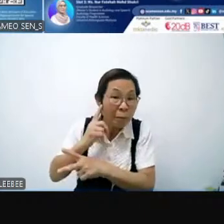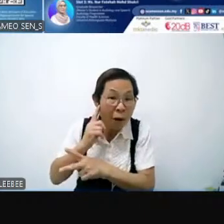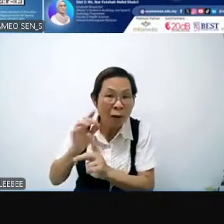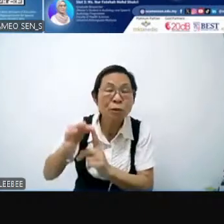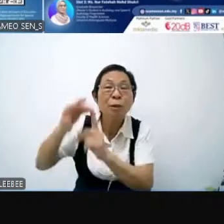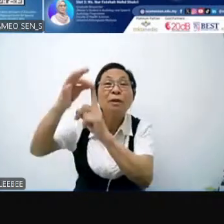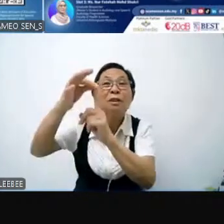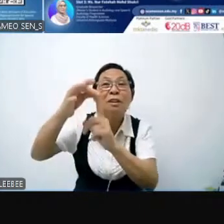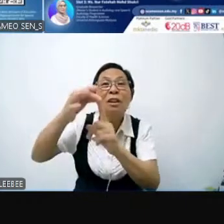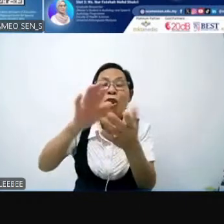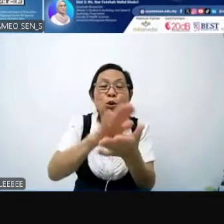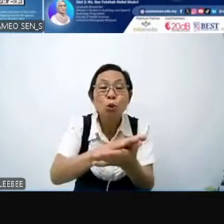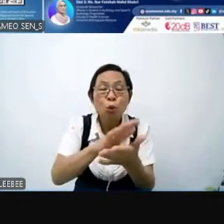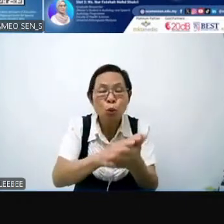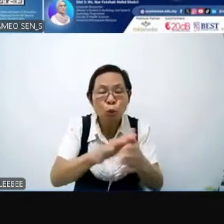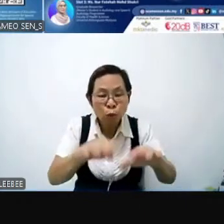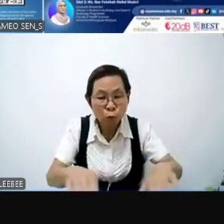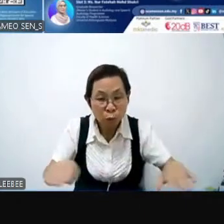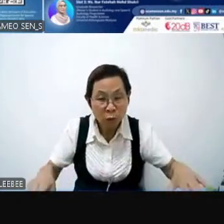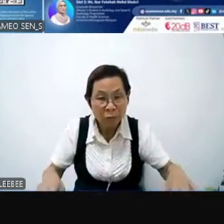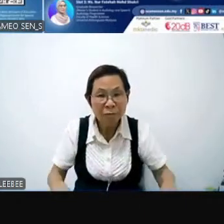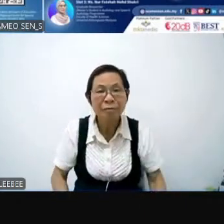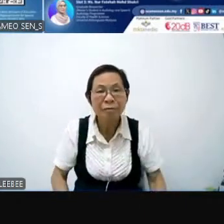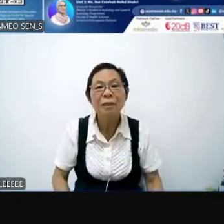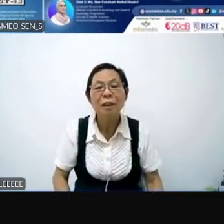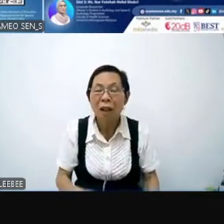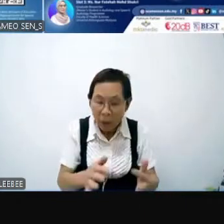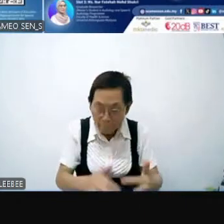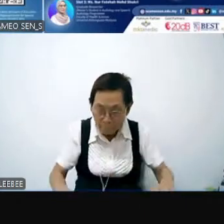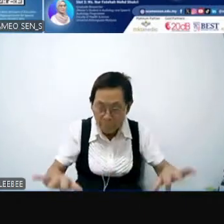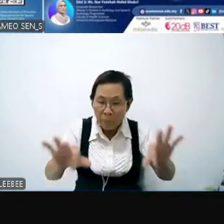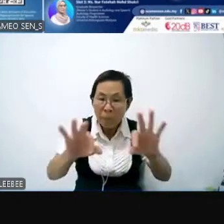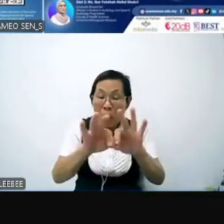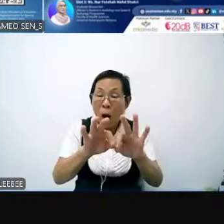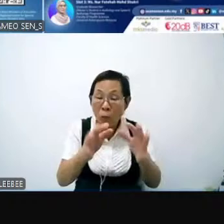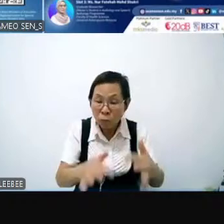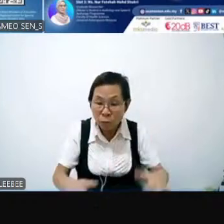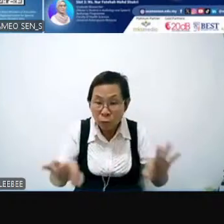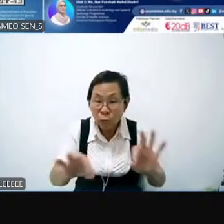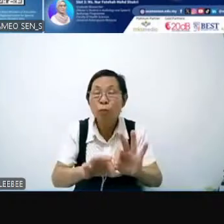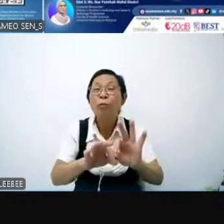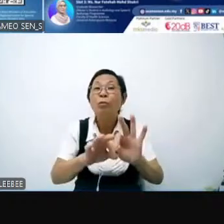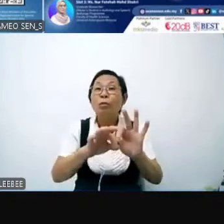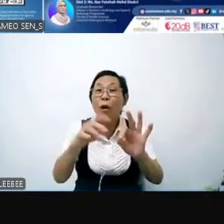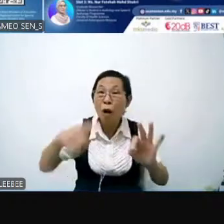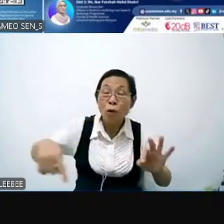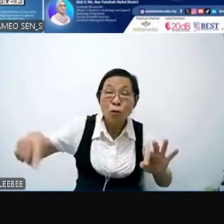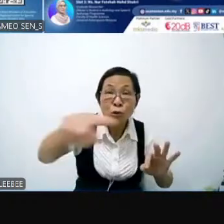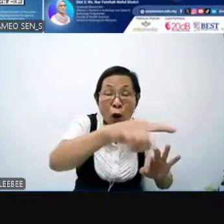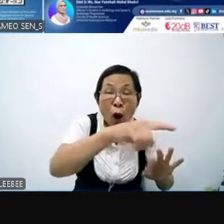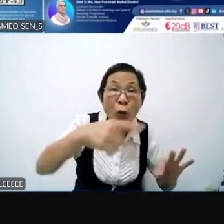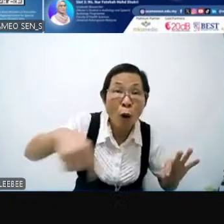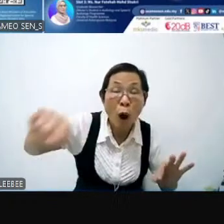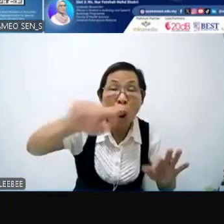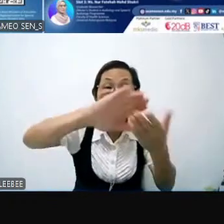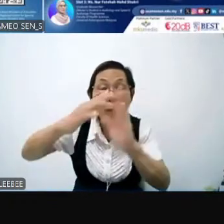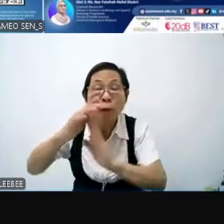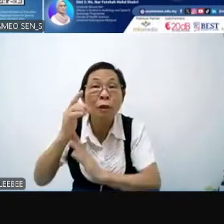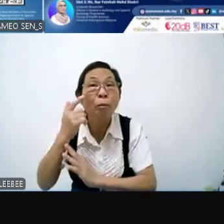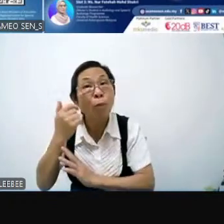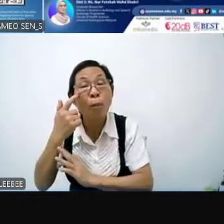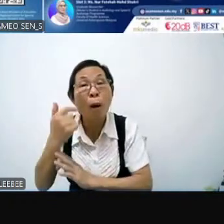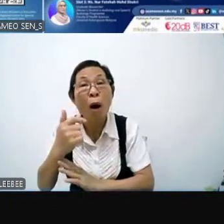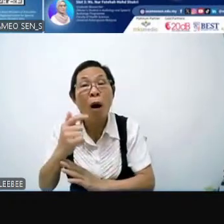school children. Consider the importance of raising awareness in community, especially related to education